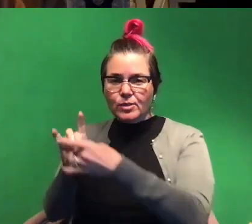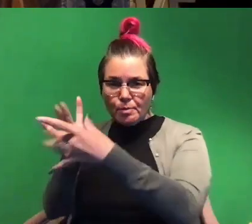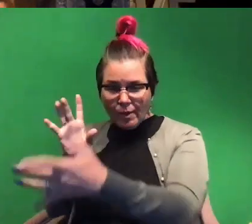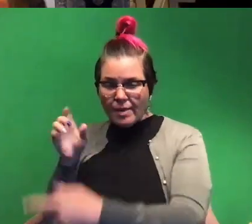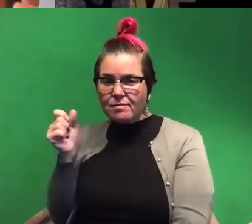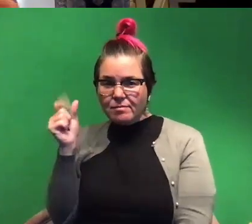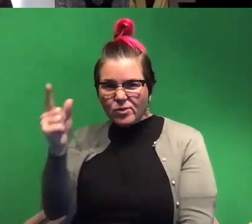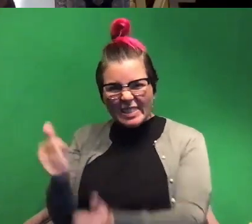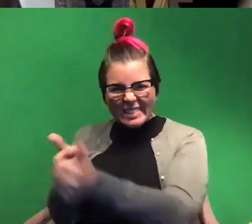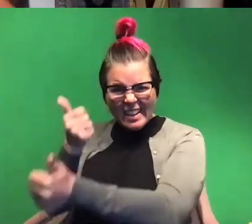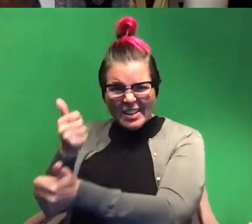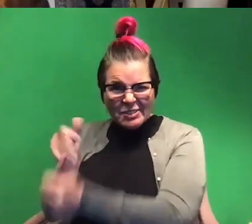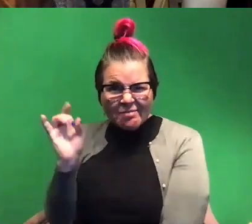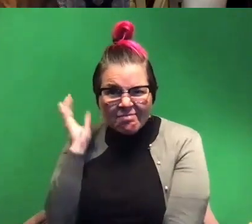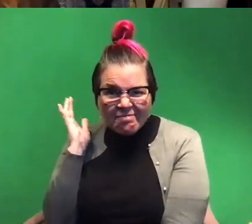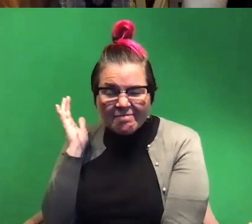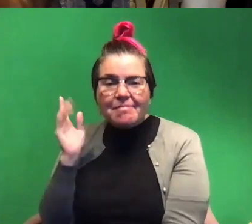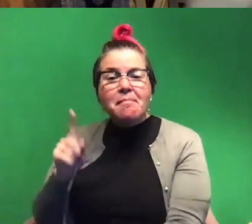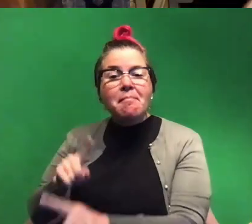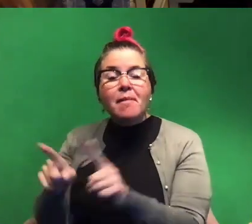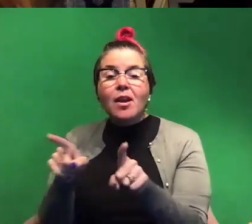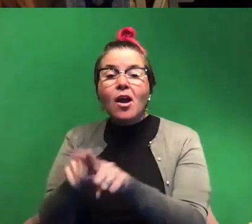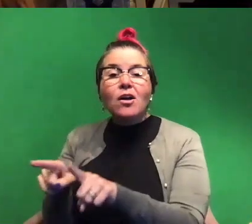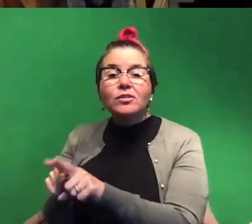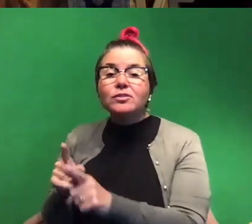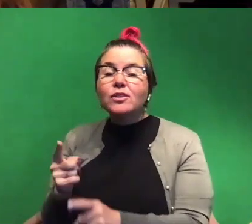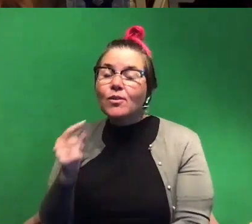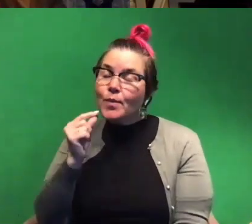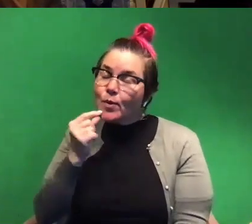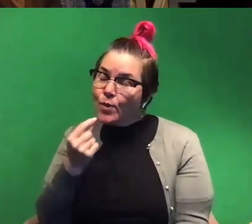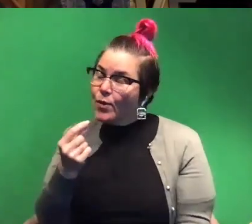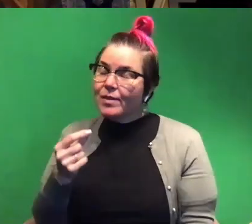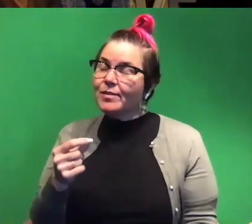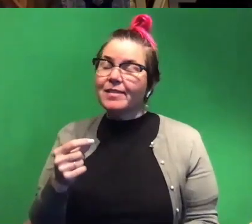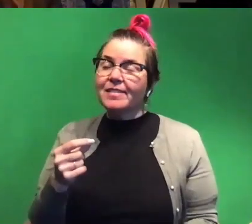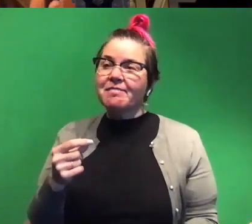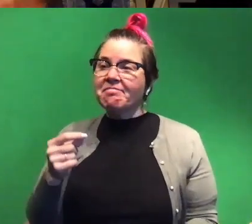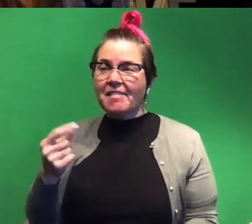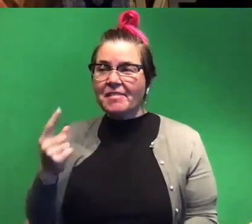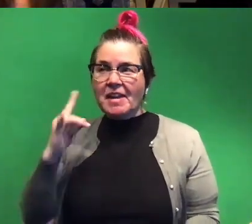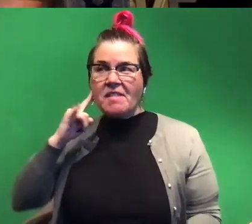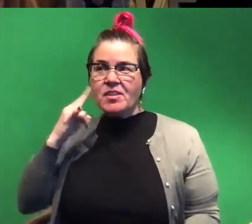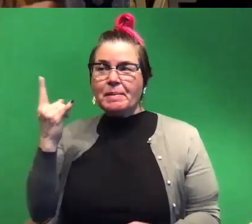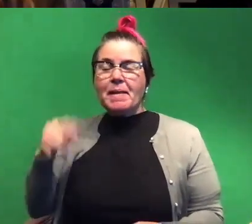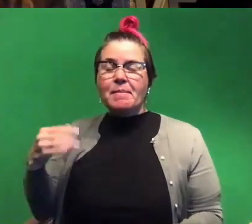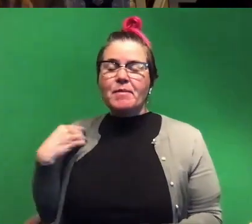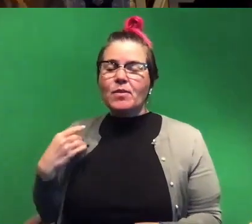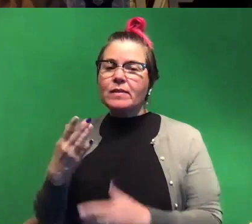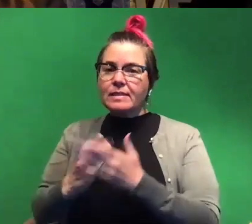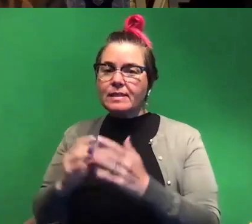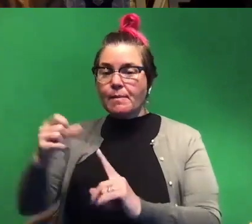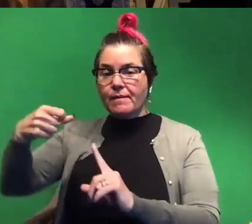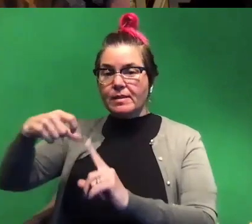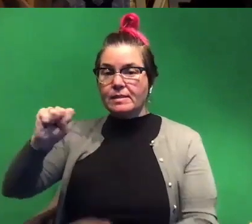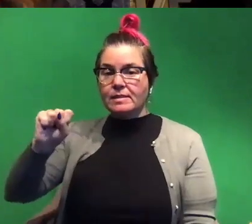incredibly dangerous. But it's also one of the coolest things I've ever heard of, that for some of the satellites where